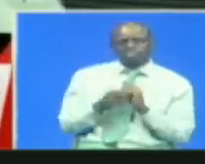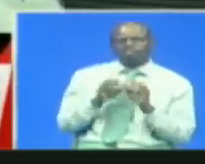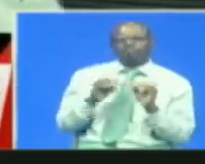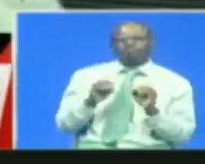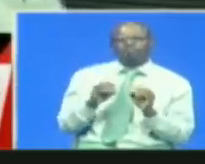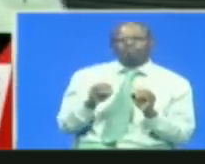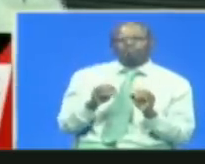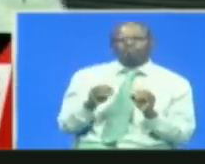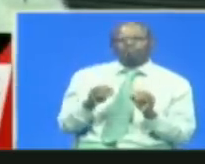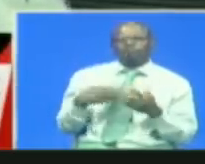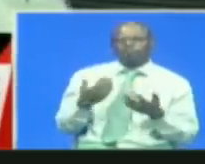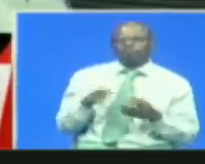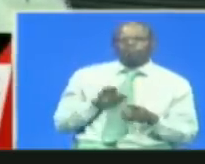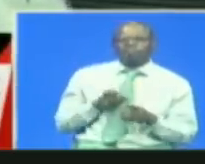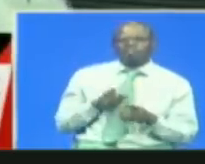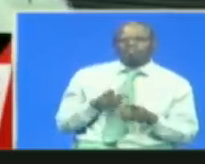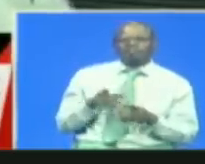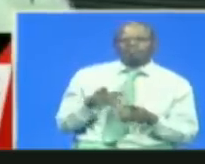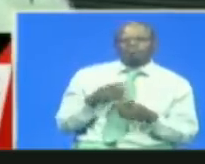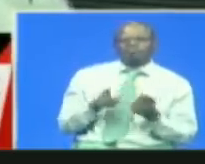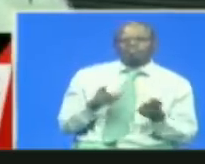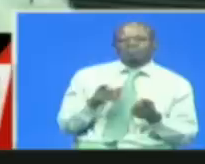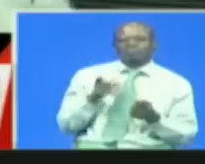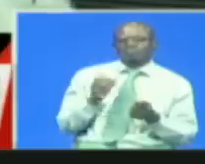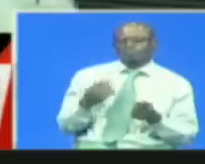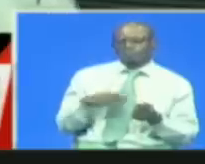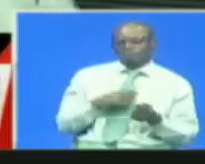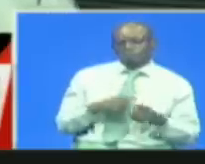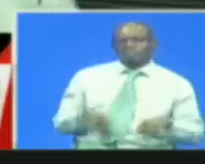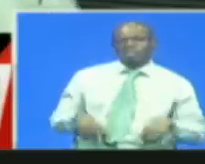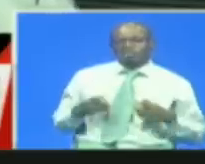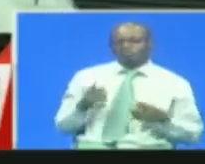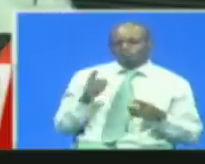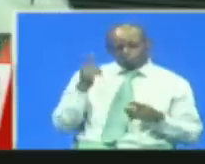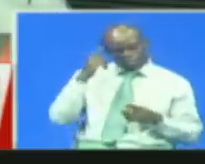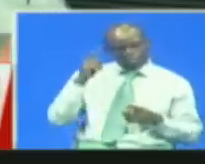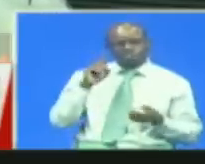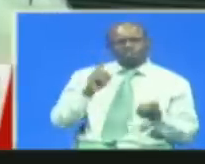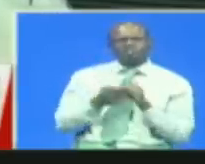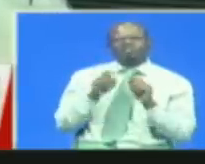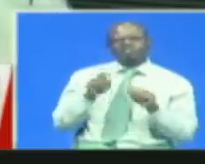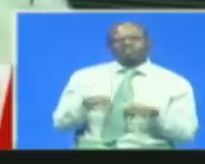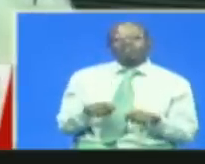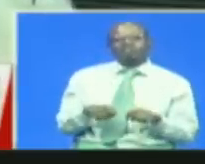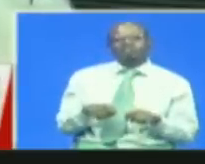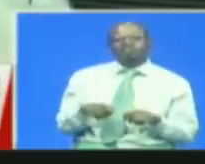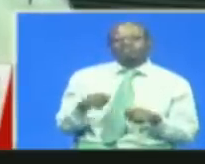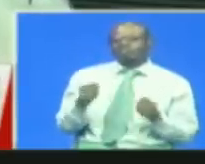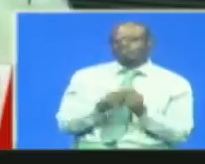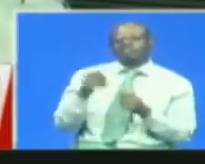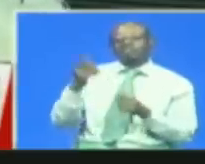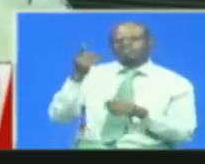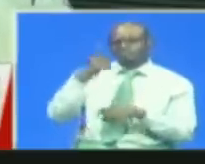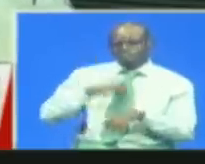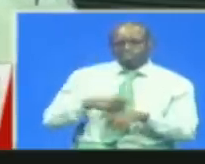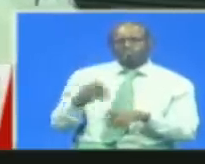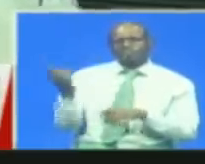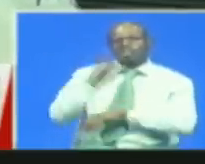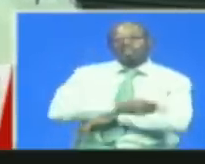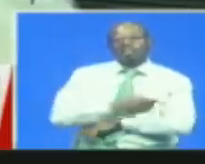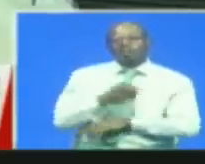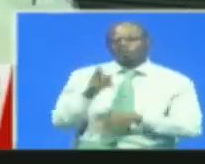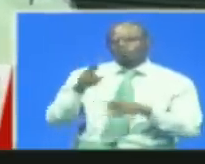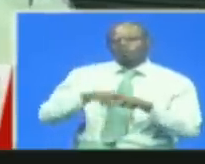I think for as long as we're alive, we change our minds 10 times a day on issues that are